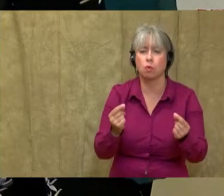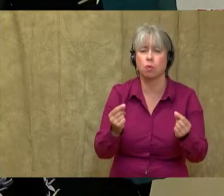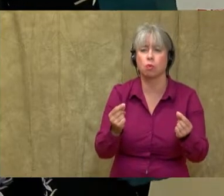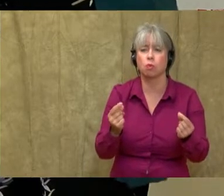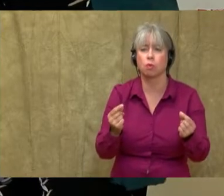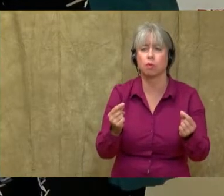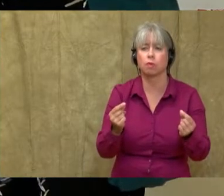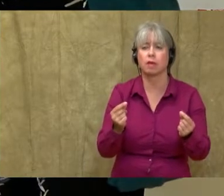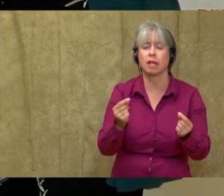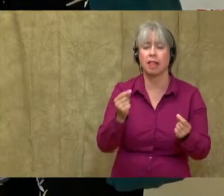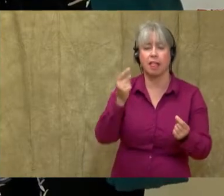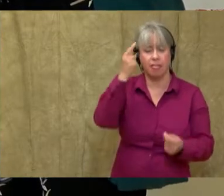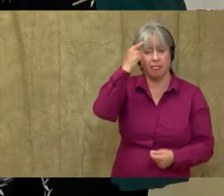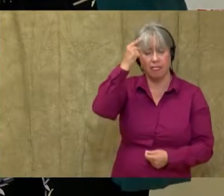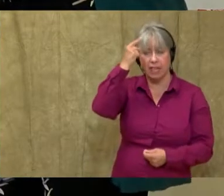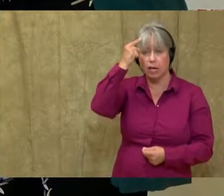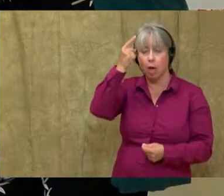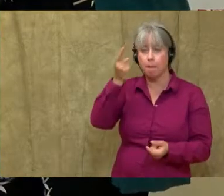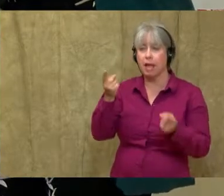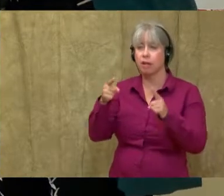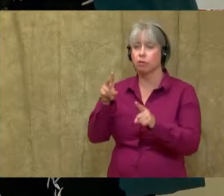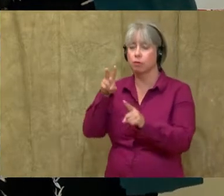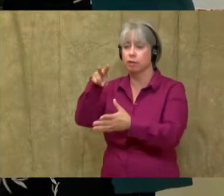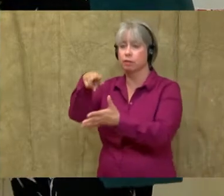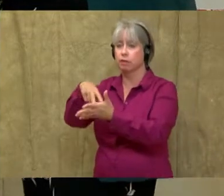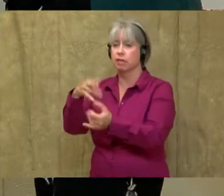question as we analyze the last section of this poem.